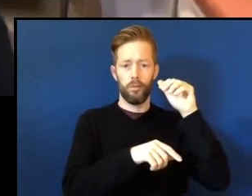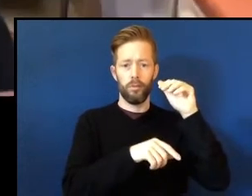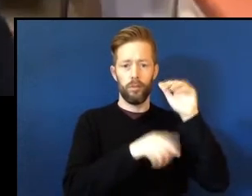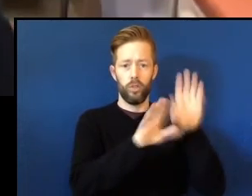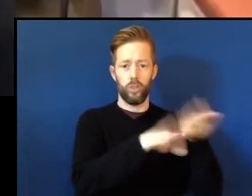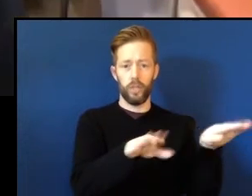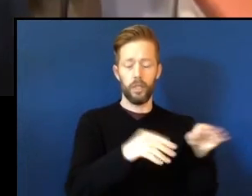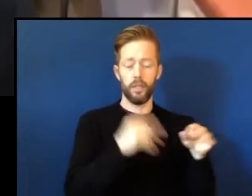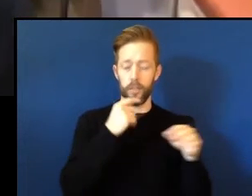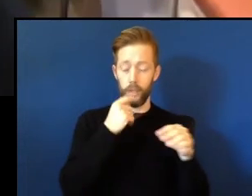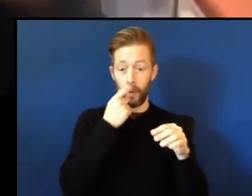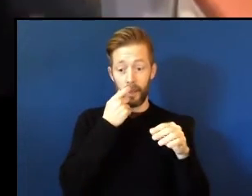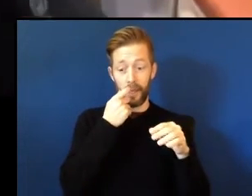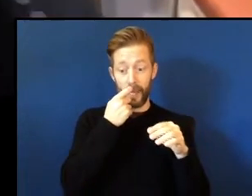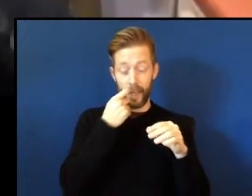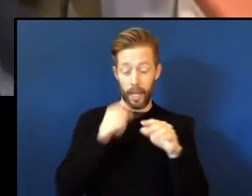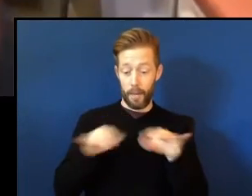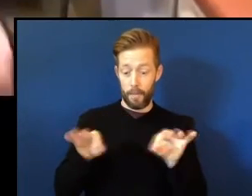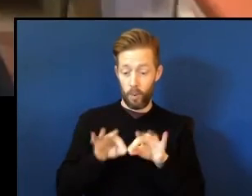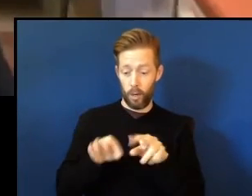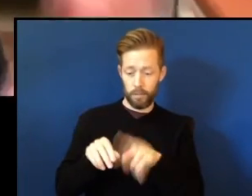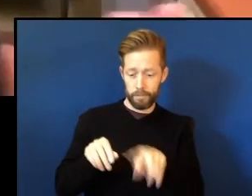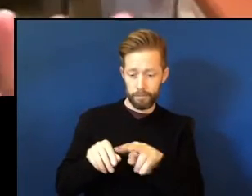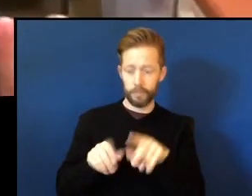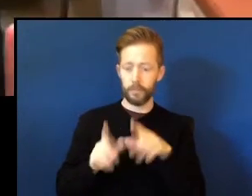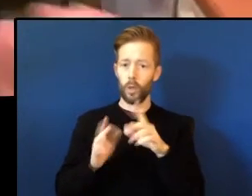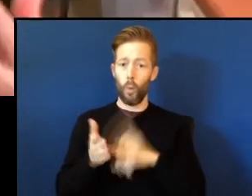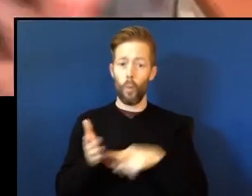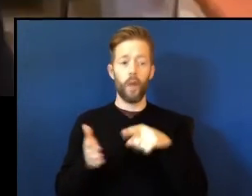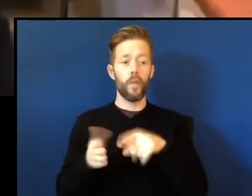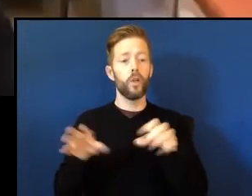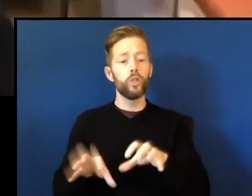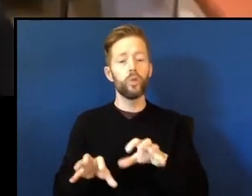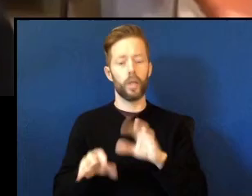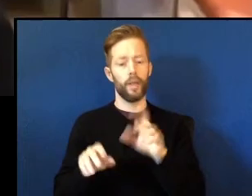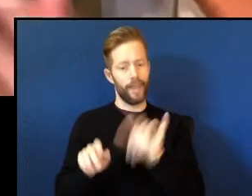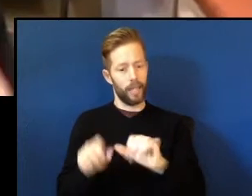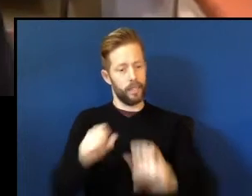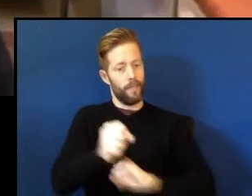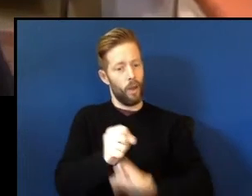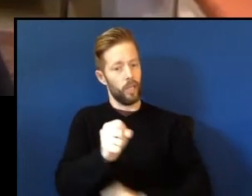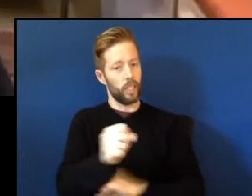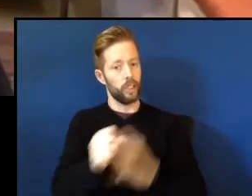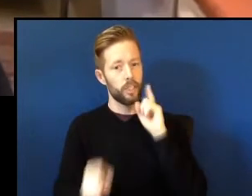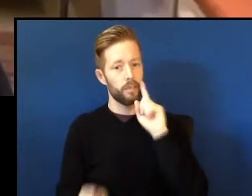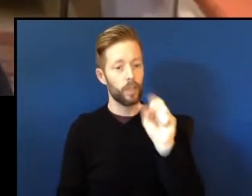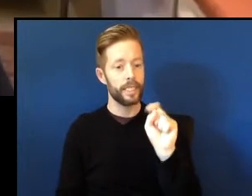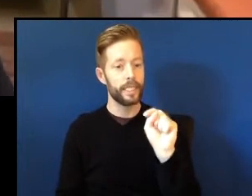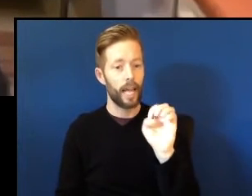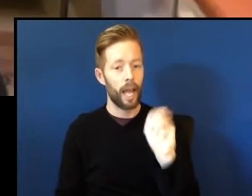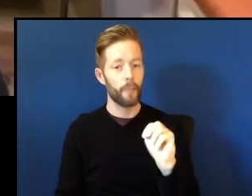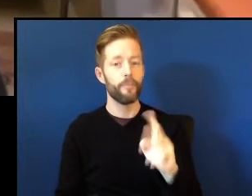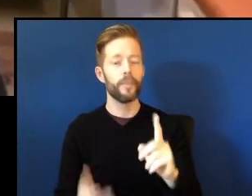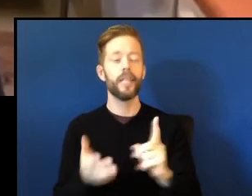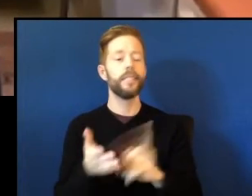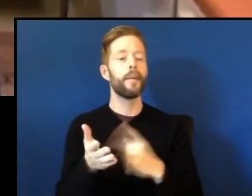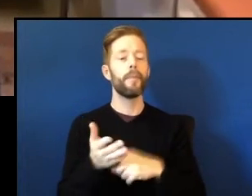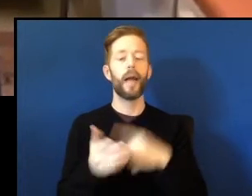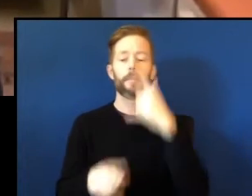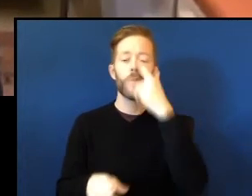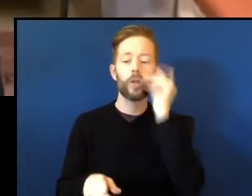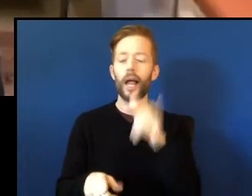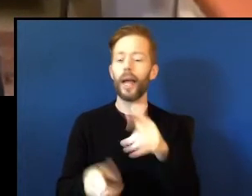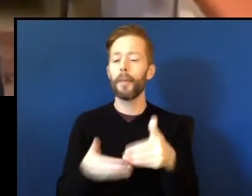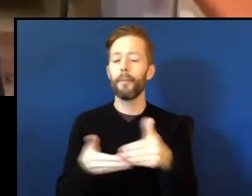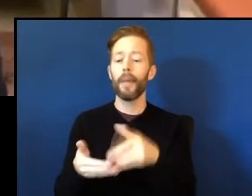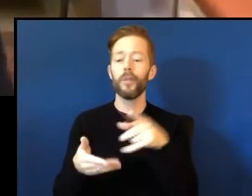doing are some foundations for STEM, right? We think of them as maybe making a mess or, right, just kind of what babies